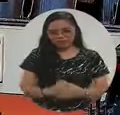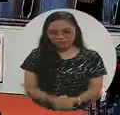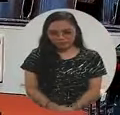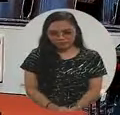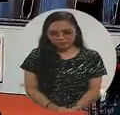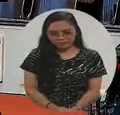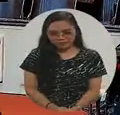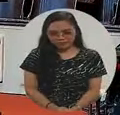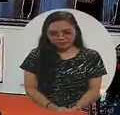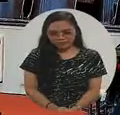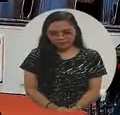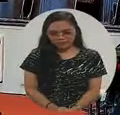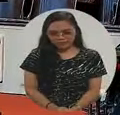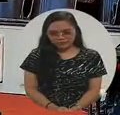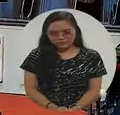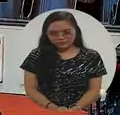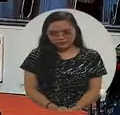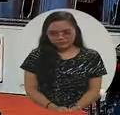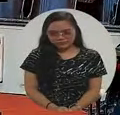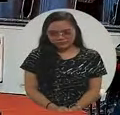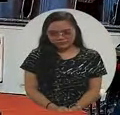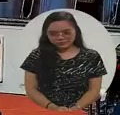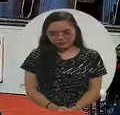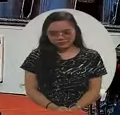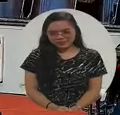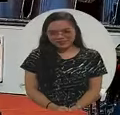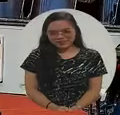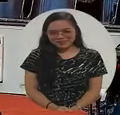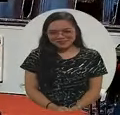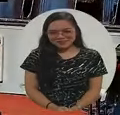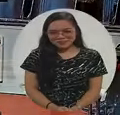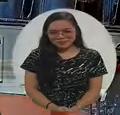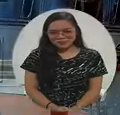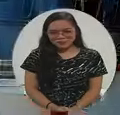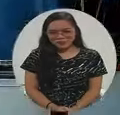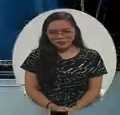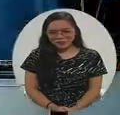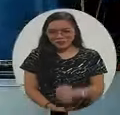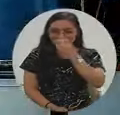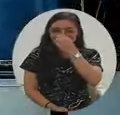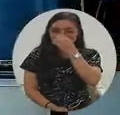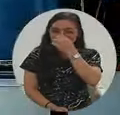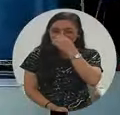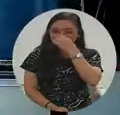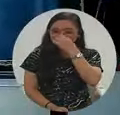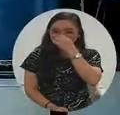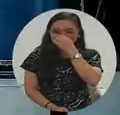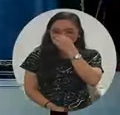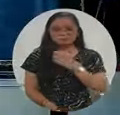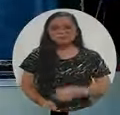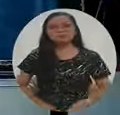stand. What is next to Mercury? Isa ma'am, Rose Pharmacy.